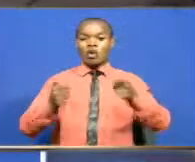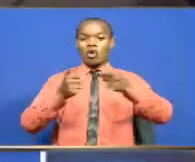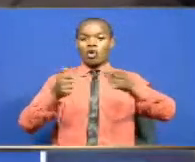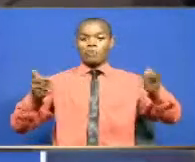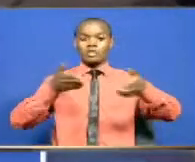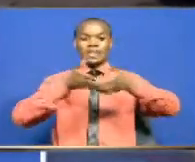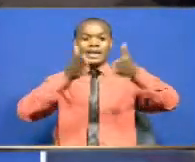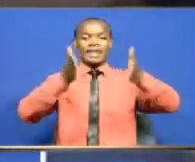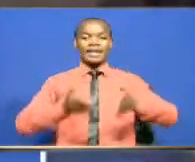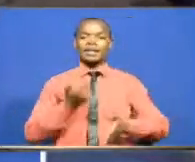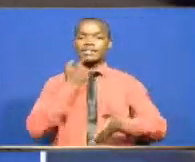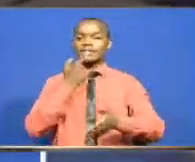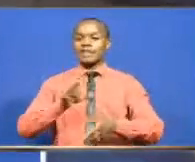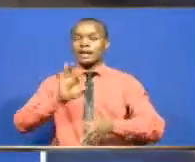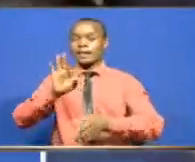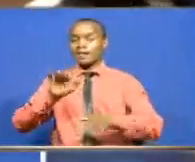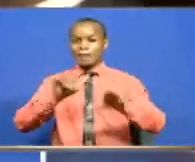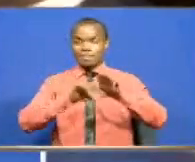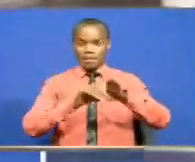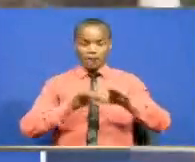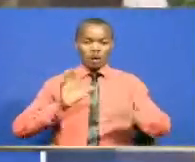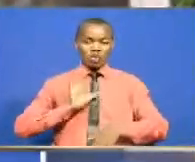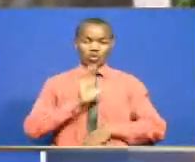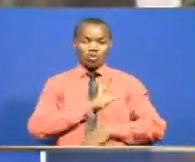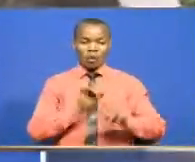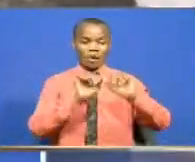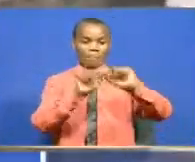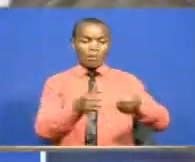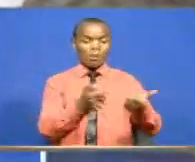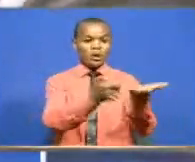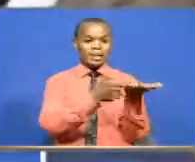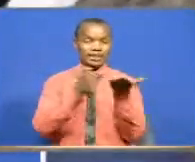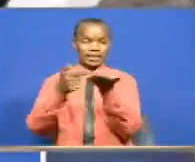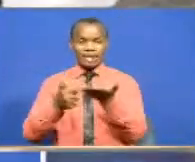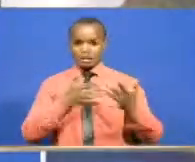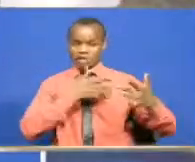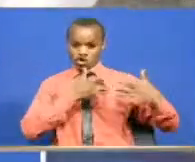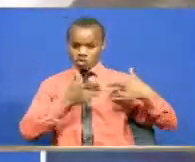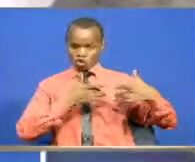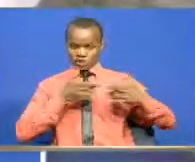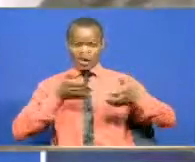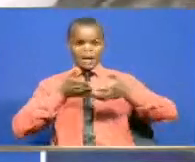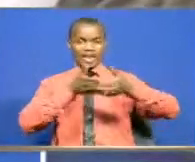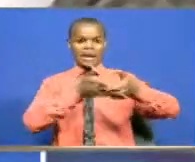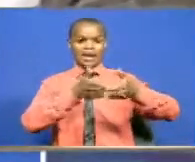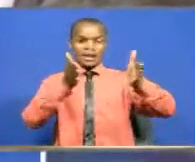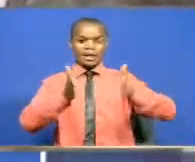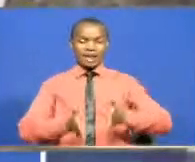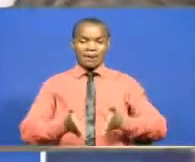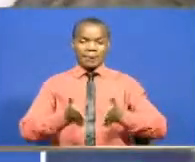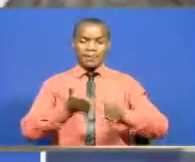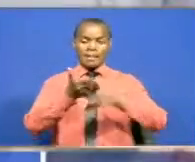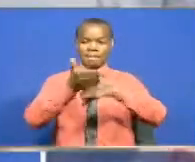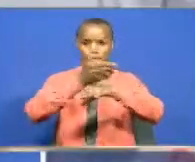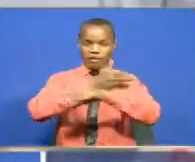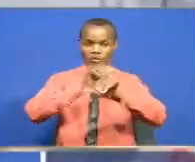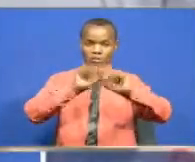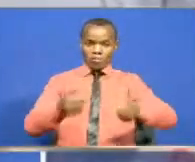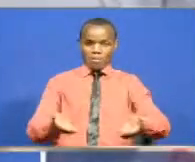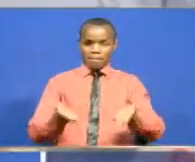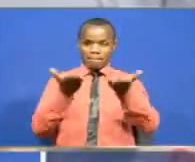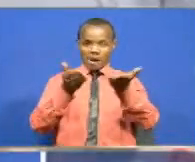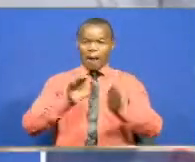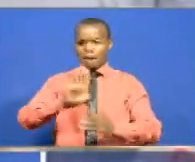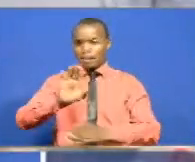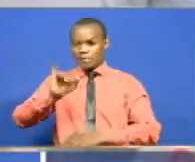technical committee will be constituted to address concerns from leaders before the implementation of the BBI report. We have had